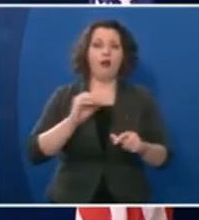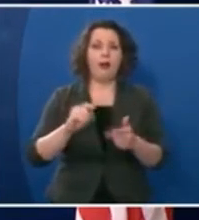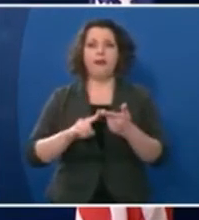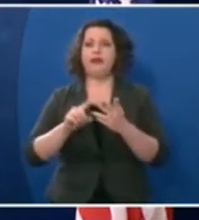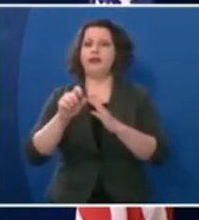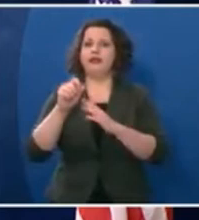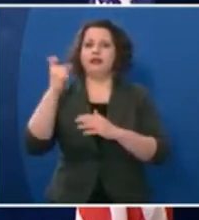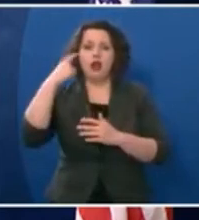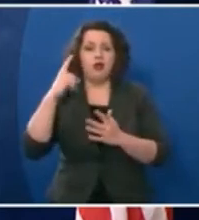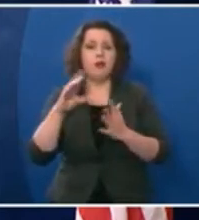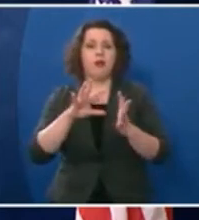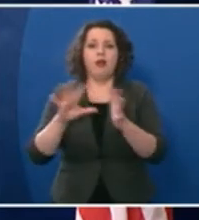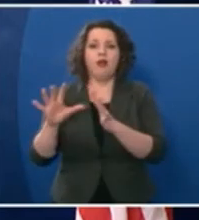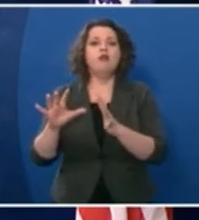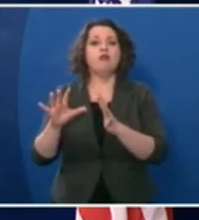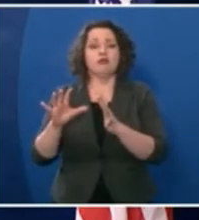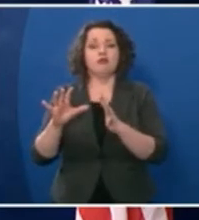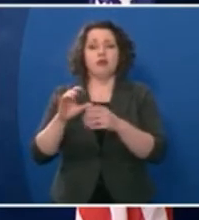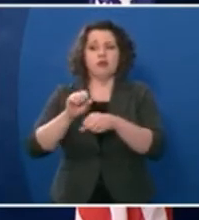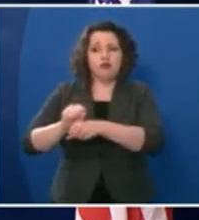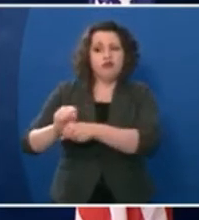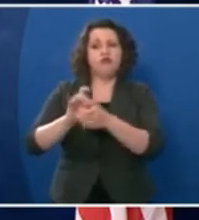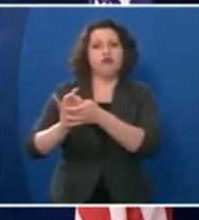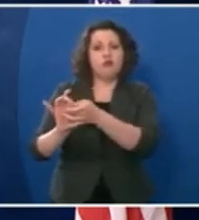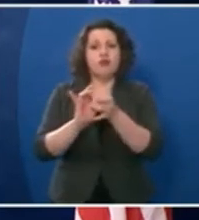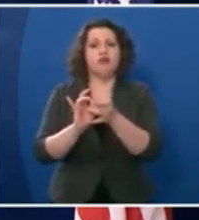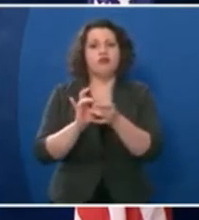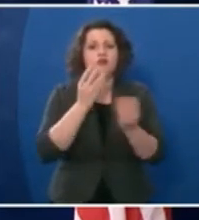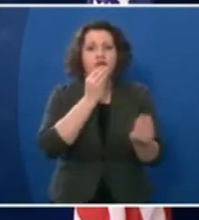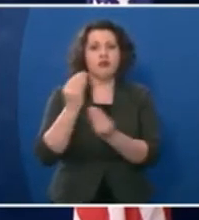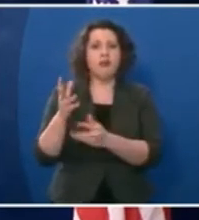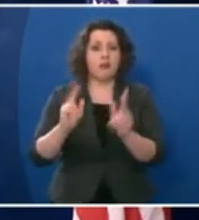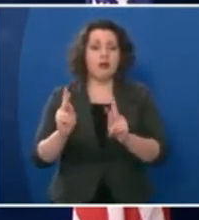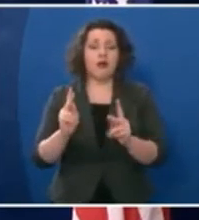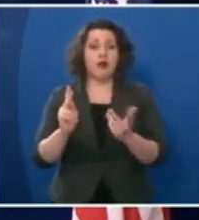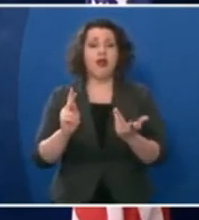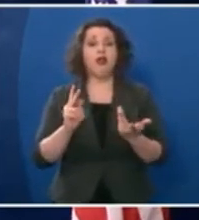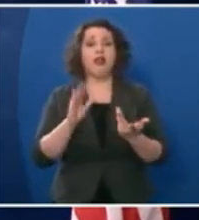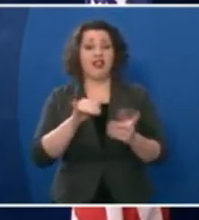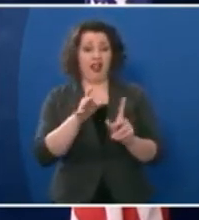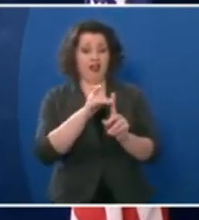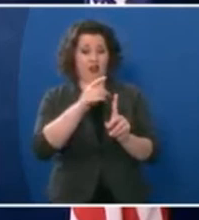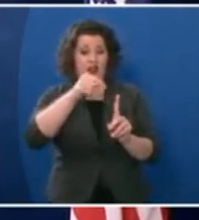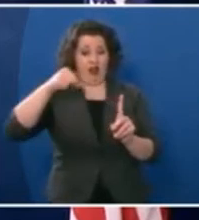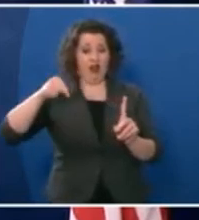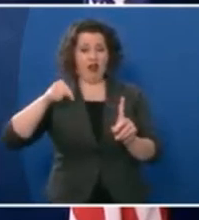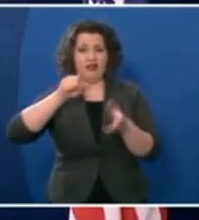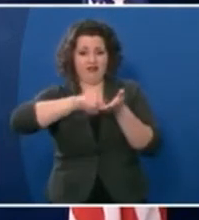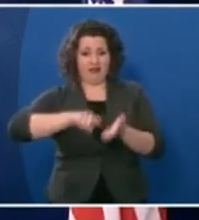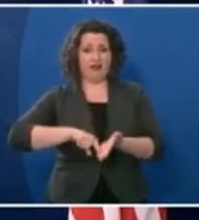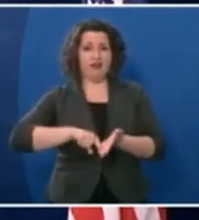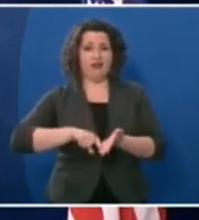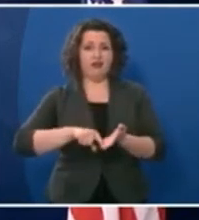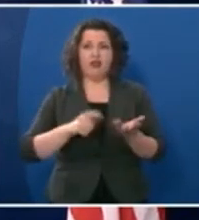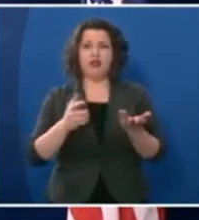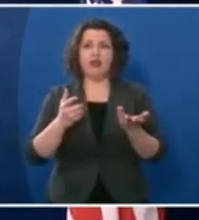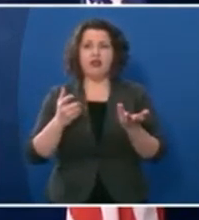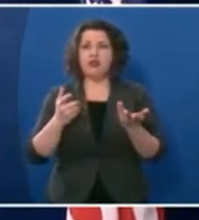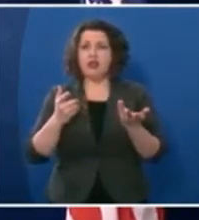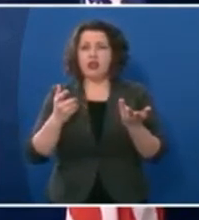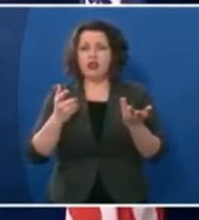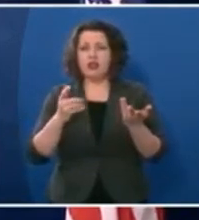that we're keeping Iowans informed. And through the contact or case investigation, we also, I kind of forgot about that. I mean,